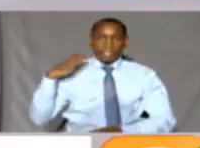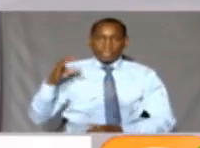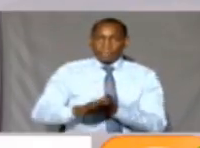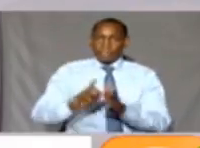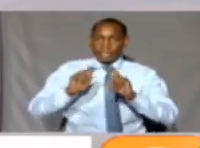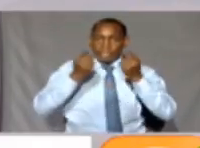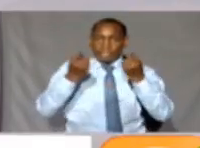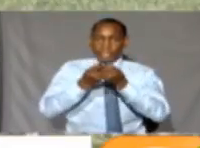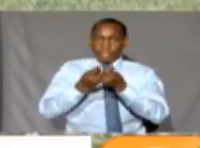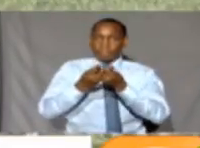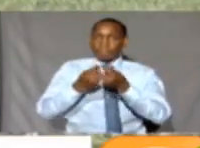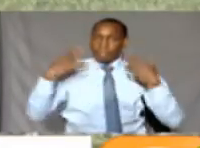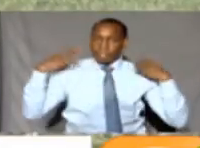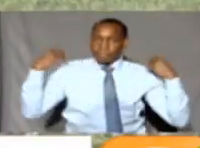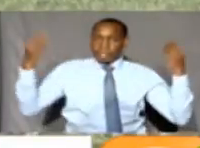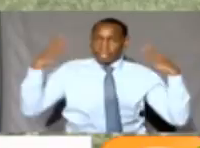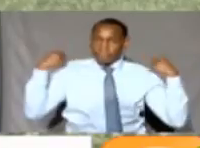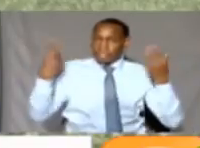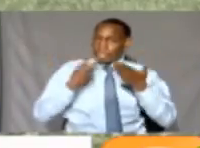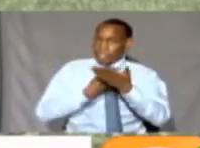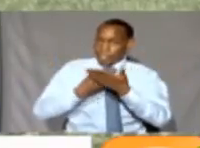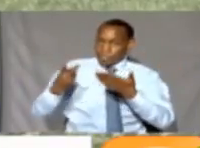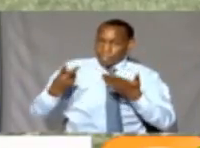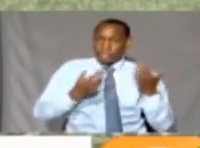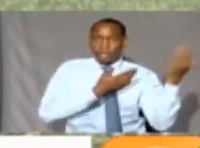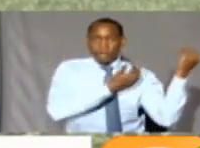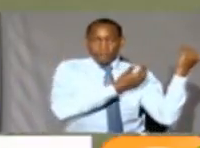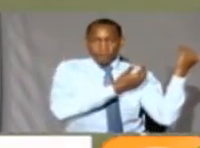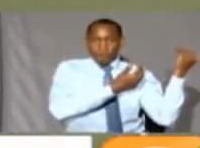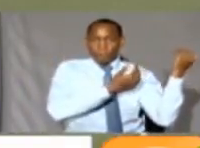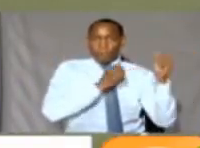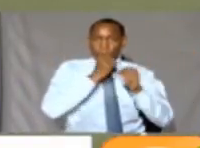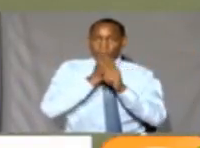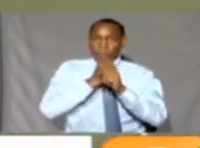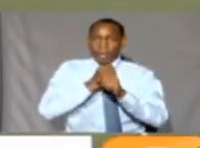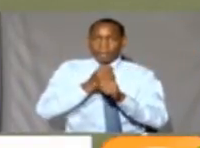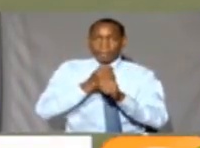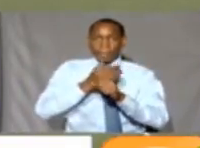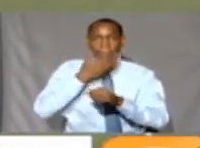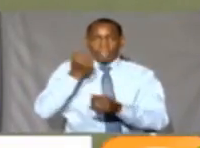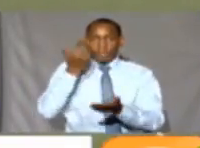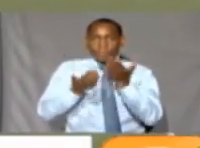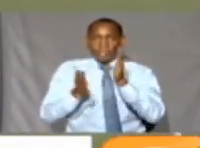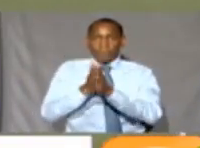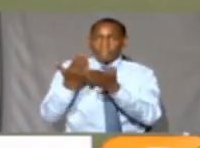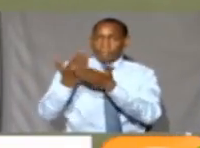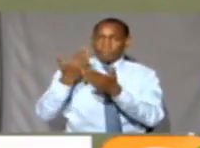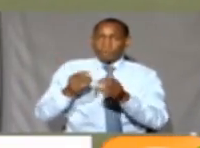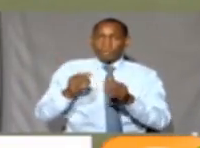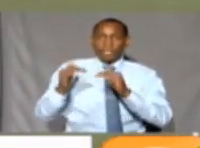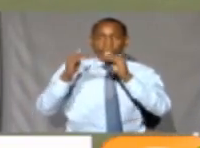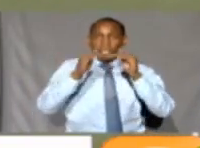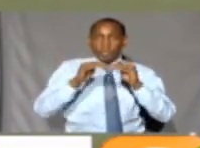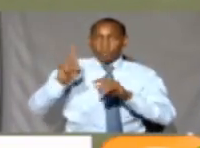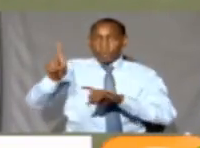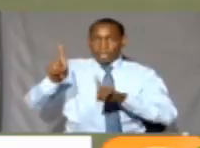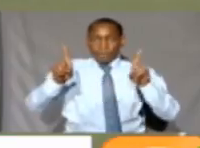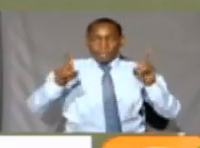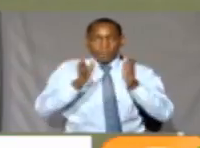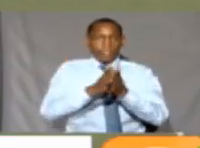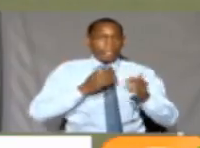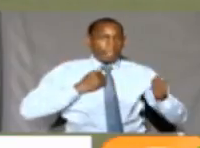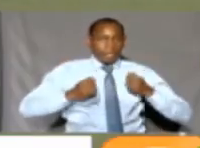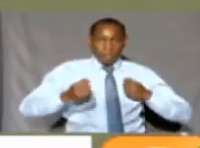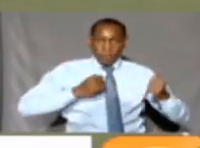team has been in residential training for 2 weeks and hopes to perform better than their last outing, where they drew 1-1 at home against